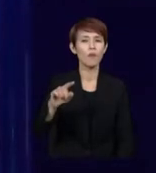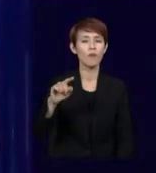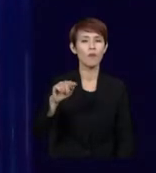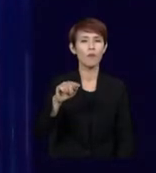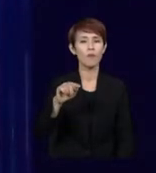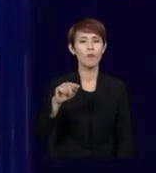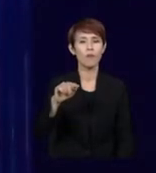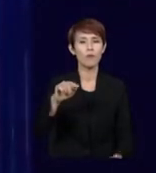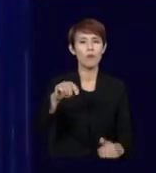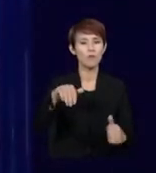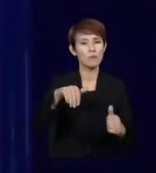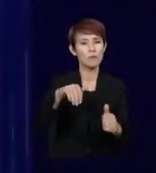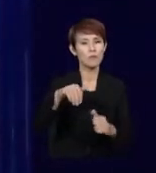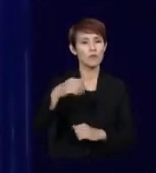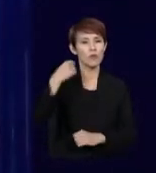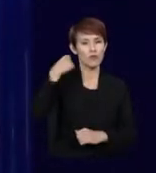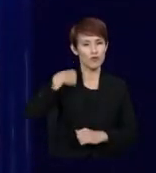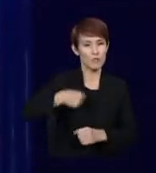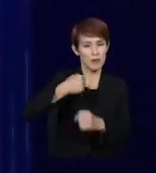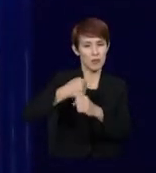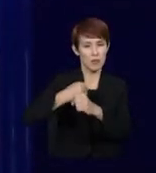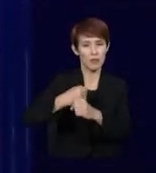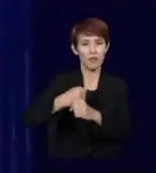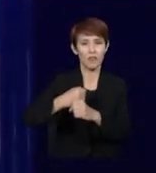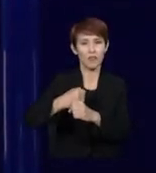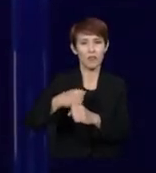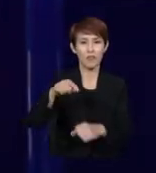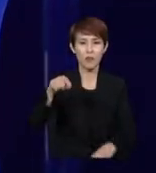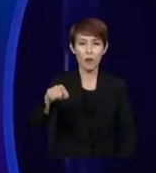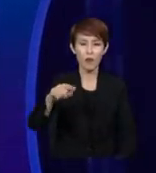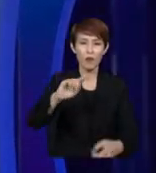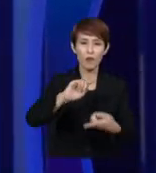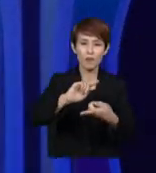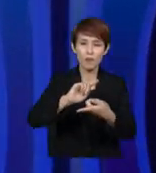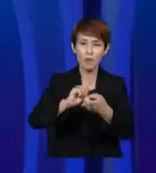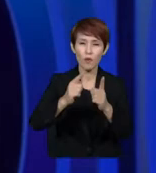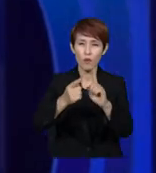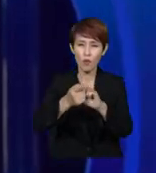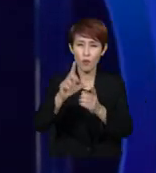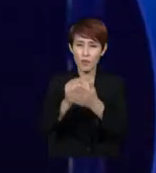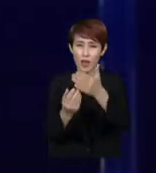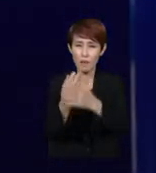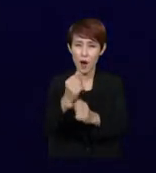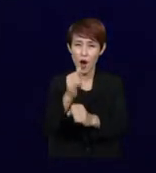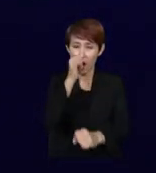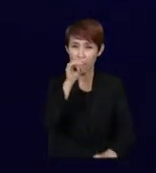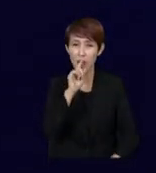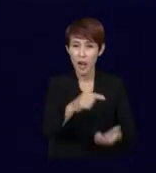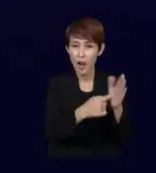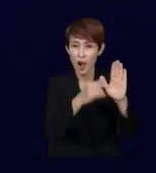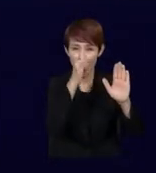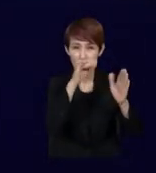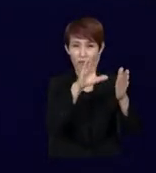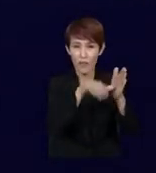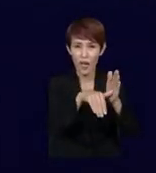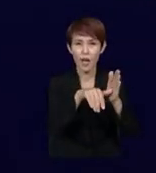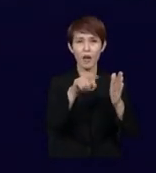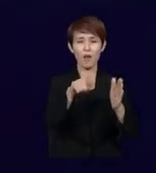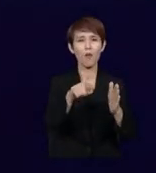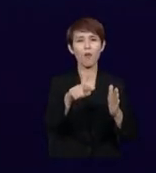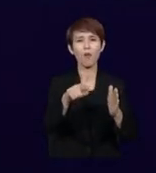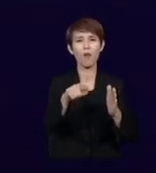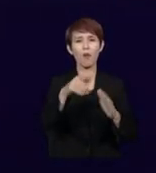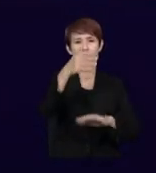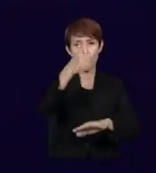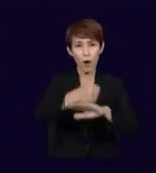not going to go anywhere. And it doesn't mean that we have to agree on the politics of climate change. There are plenty of issues we